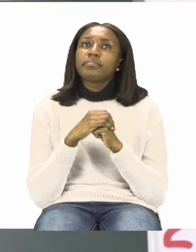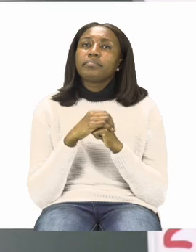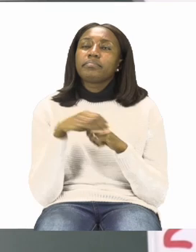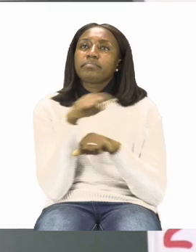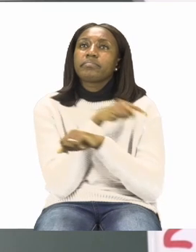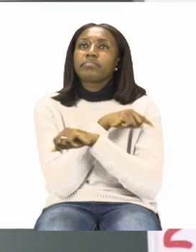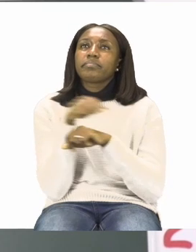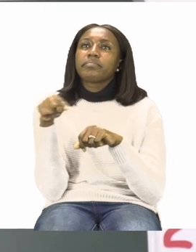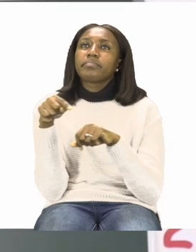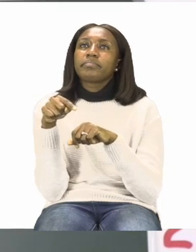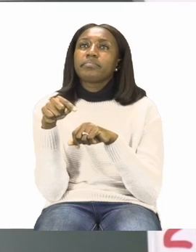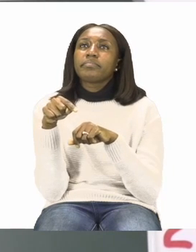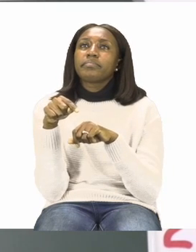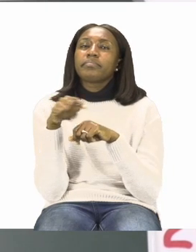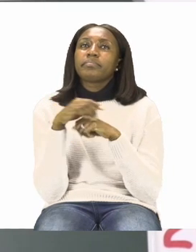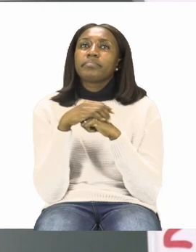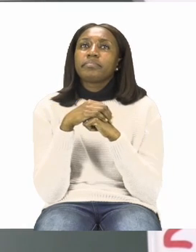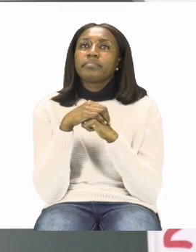Ruler.